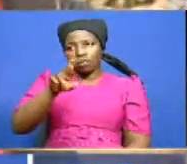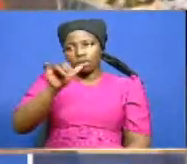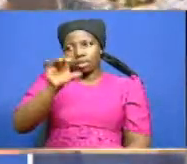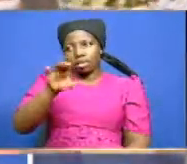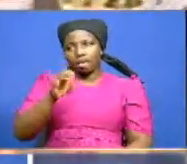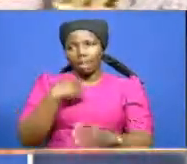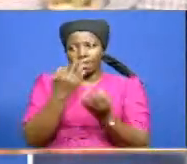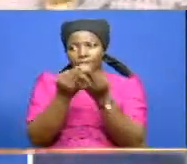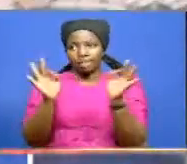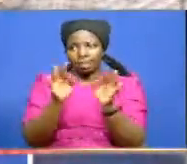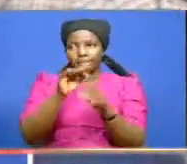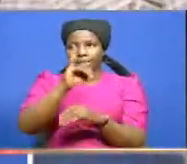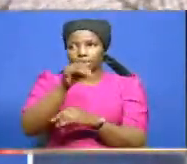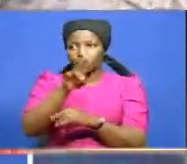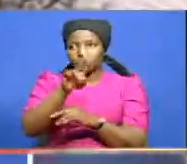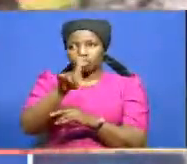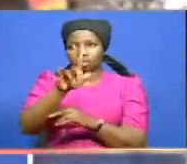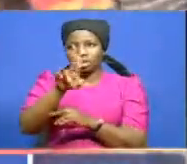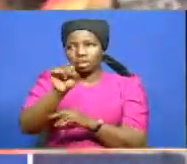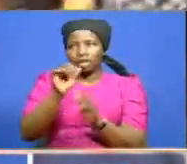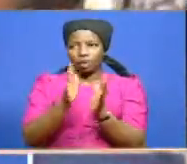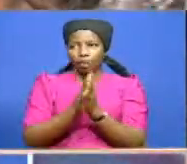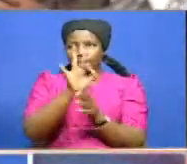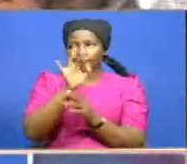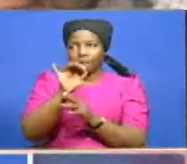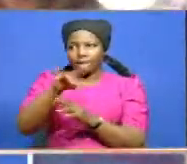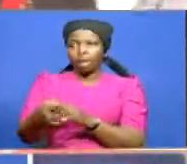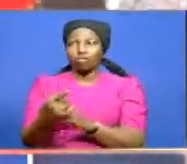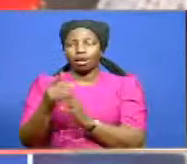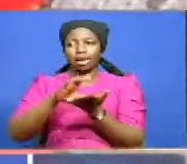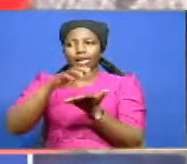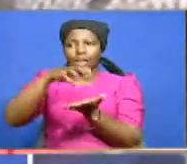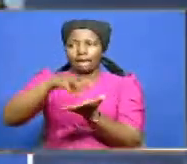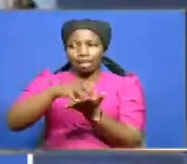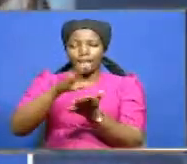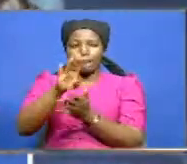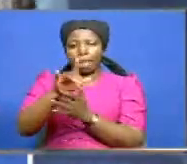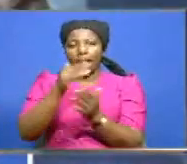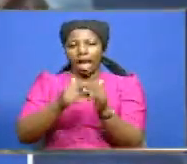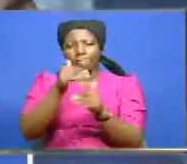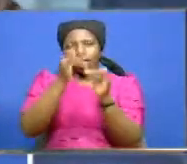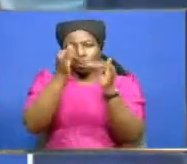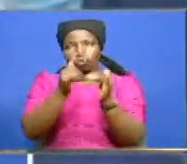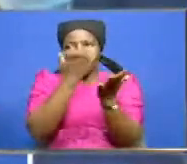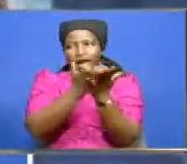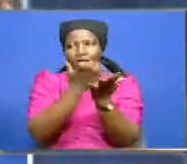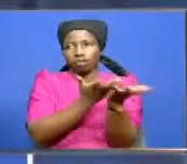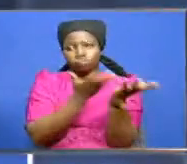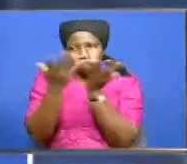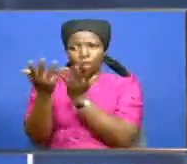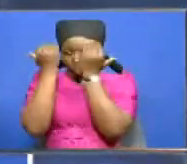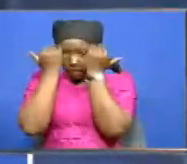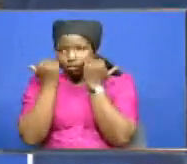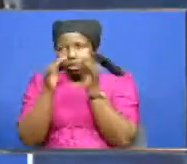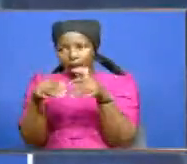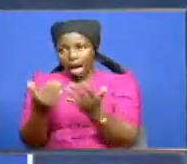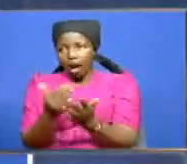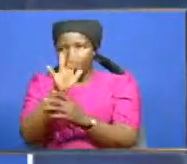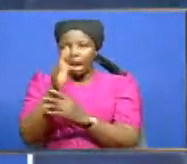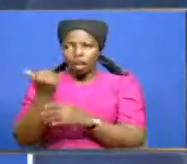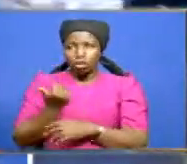Julius Wambua on a 30,000 shillings cash bail after new evidence was brought in court on how his daughter was coached by her mother